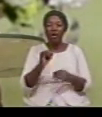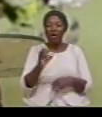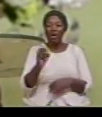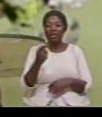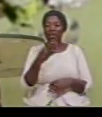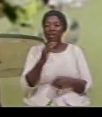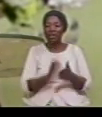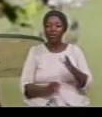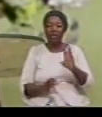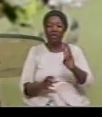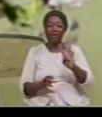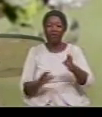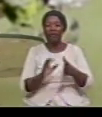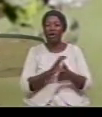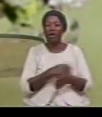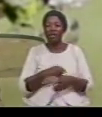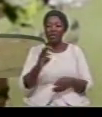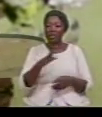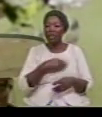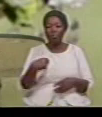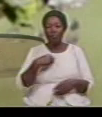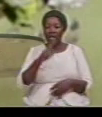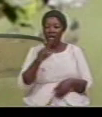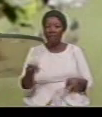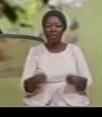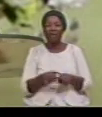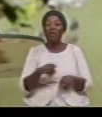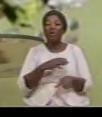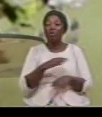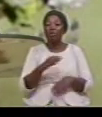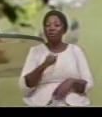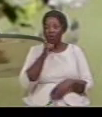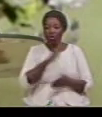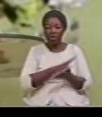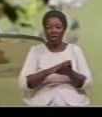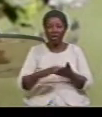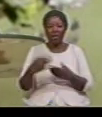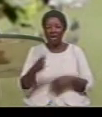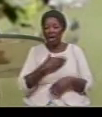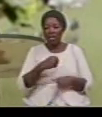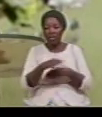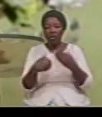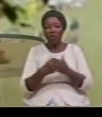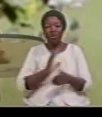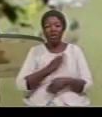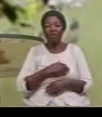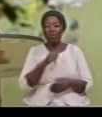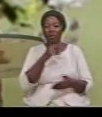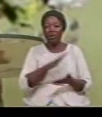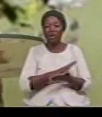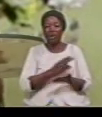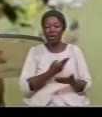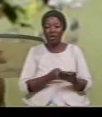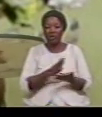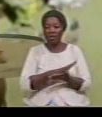said, but we are all as an unclean thing, and all our righteousness are as filthy rags,